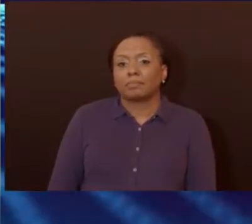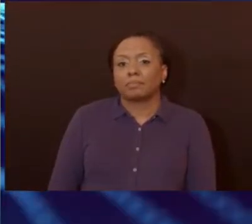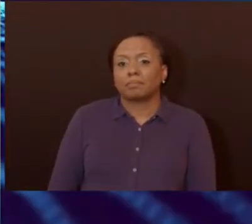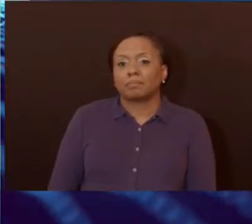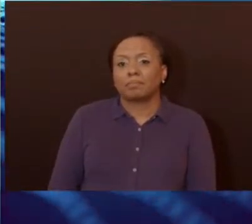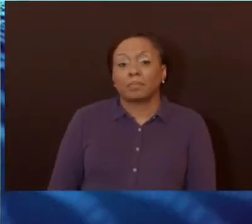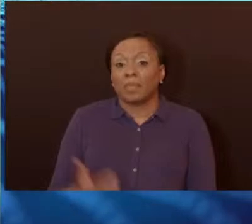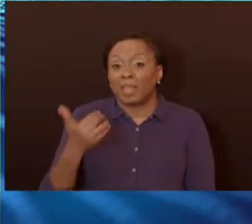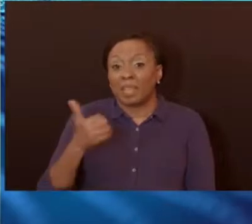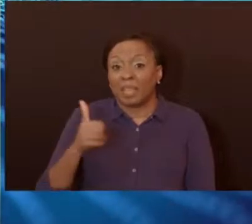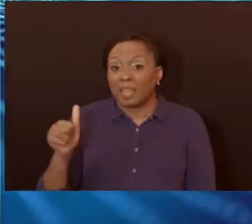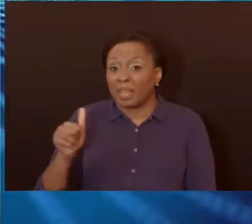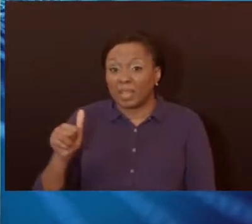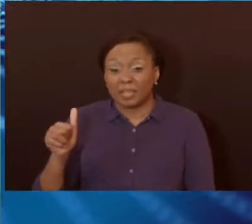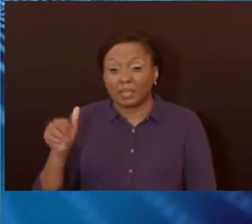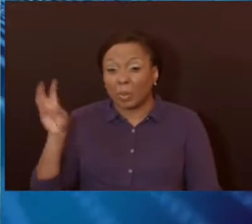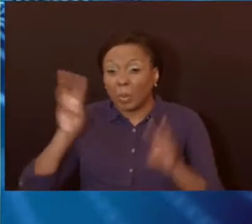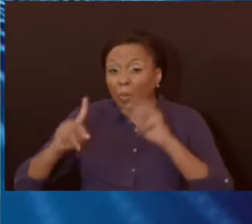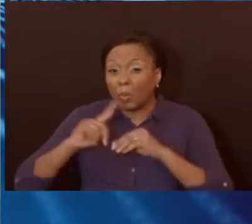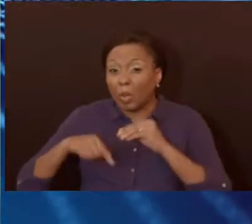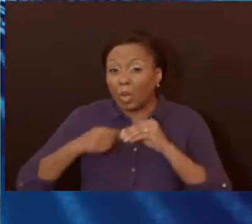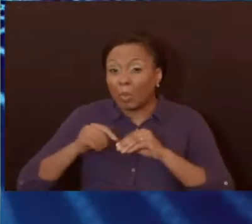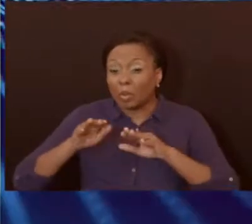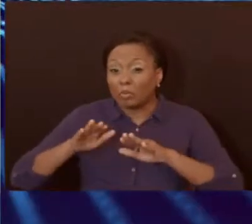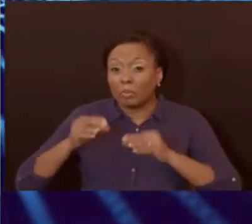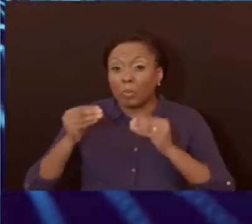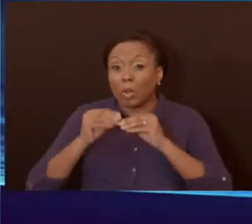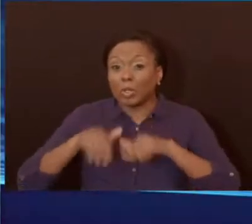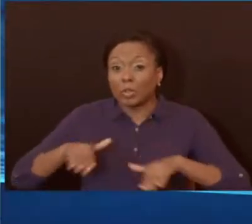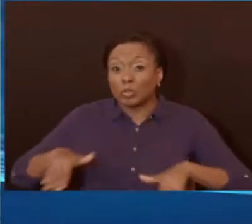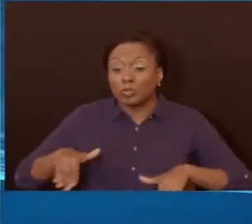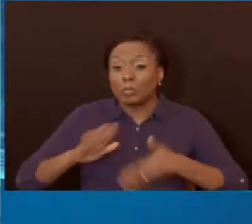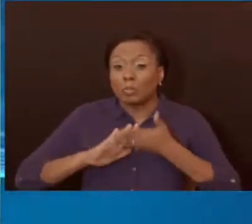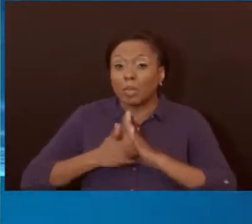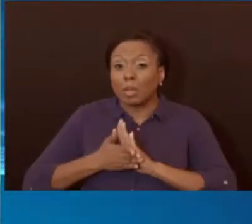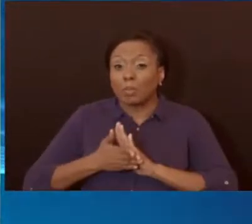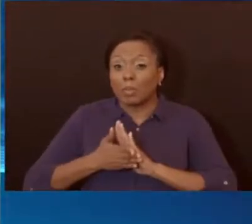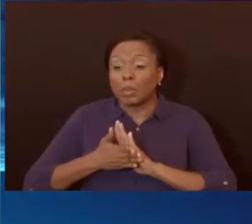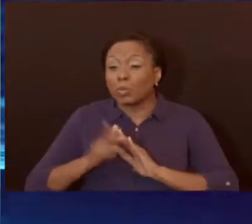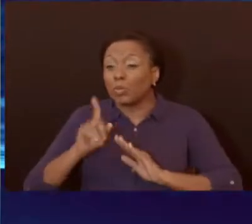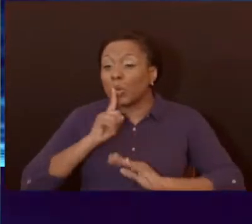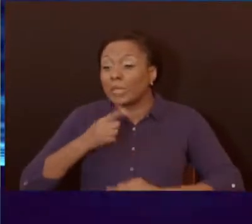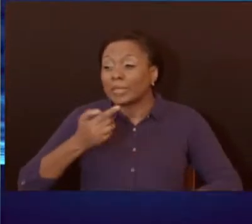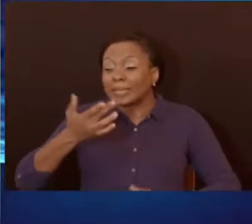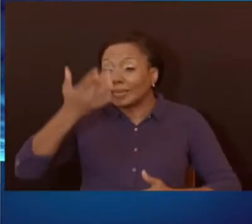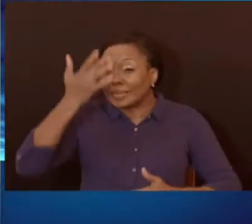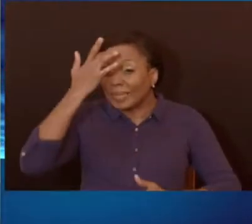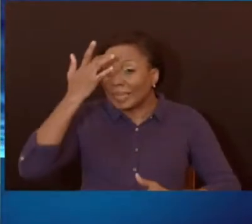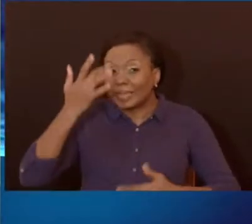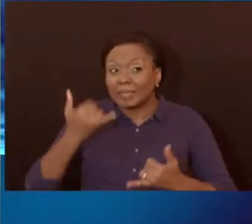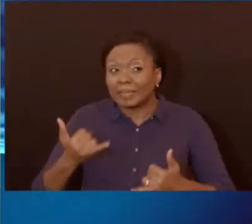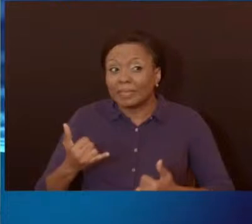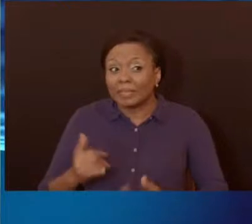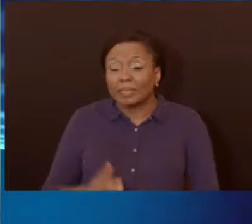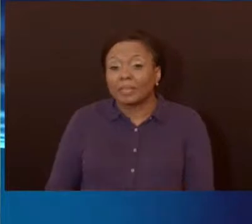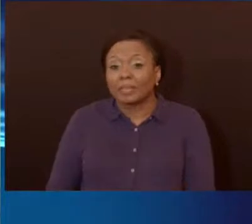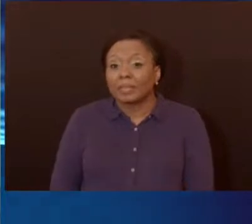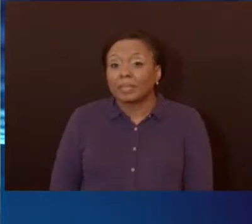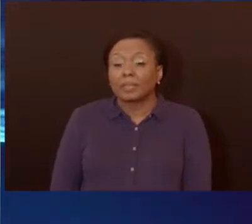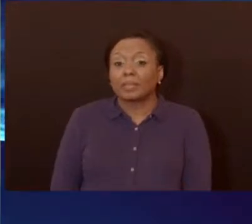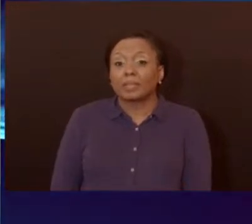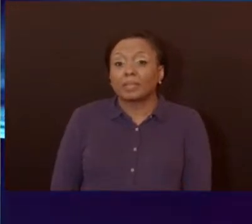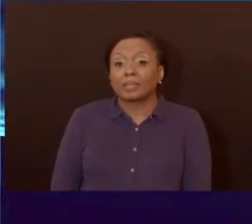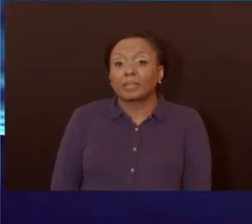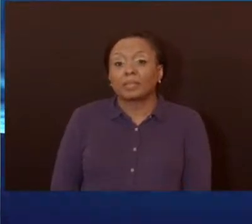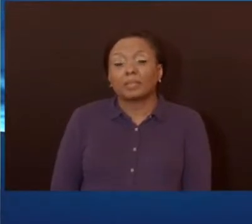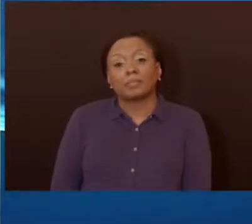you're having at this moment with regards to our kids coming down with that that issue,